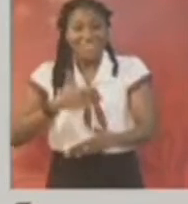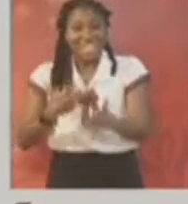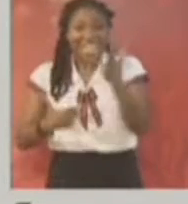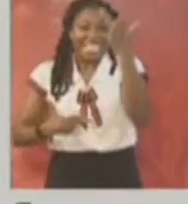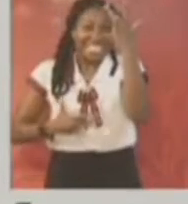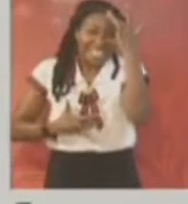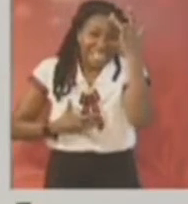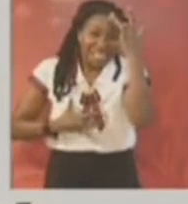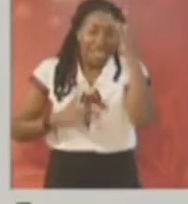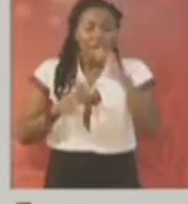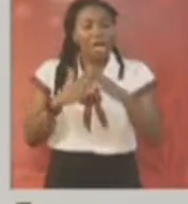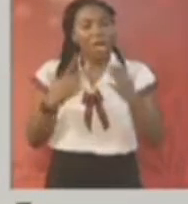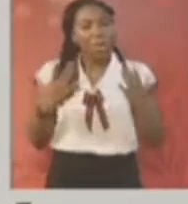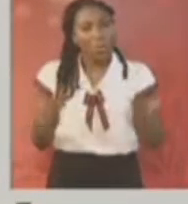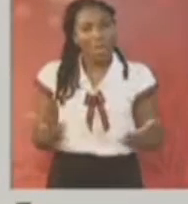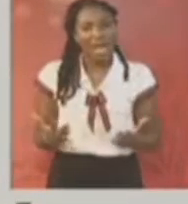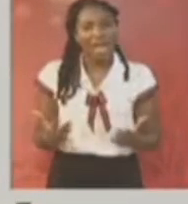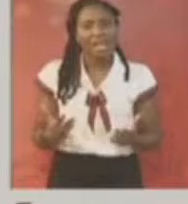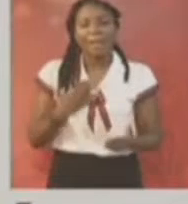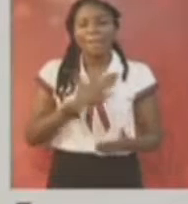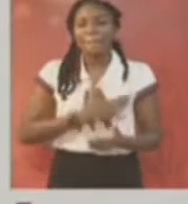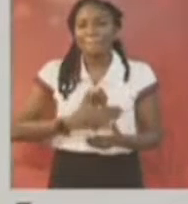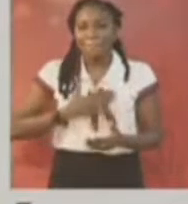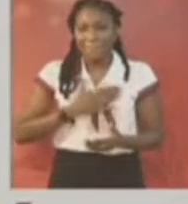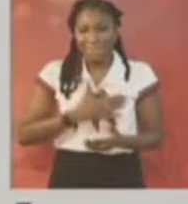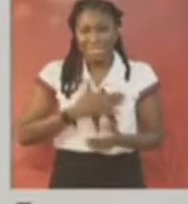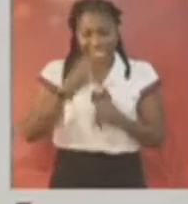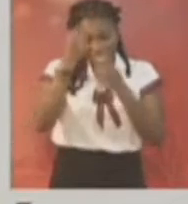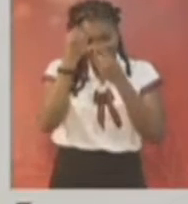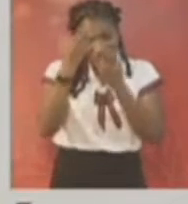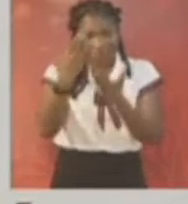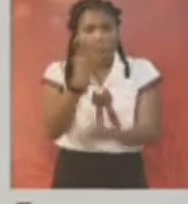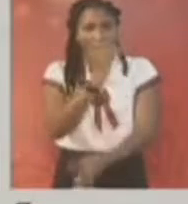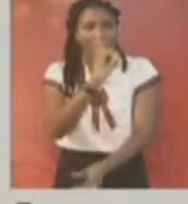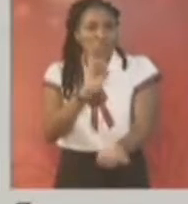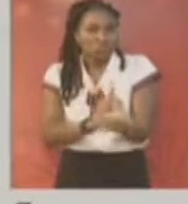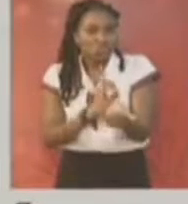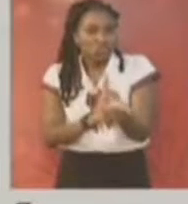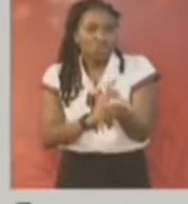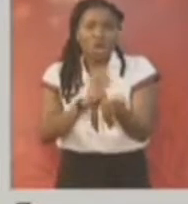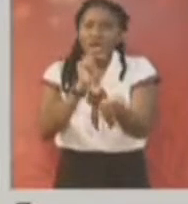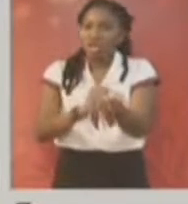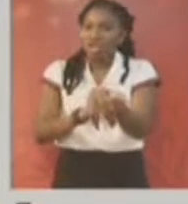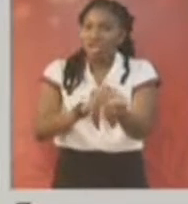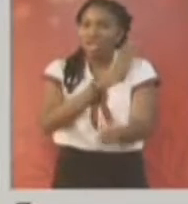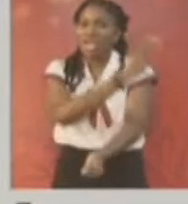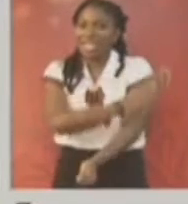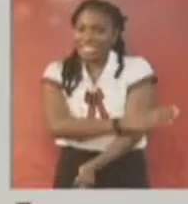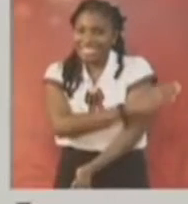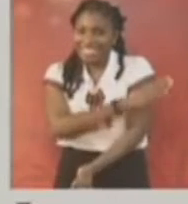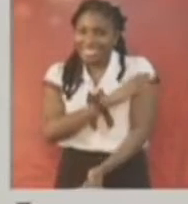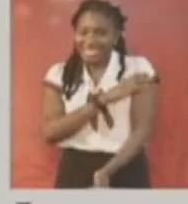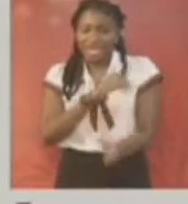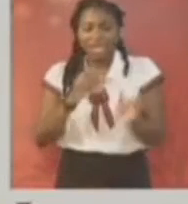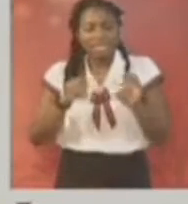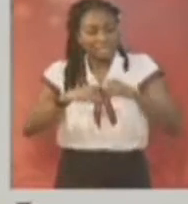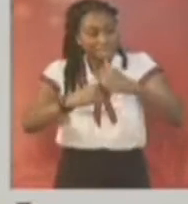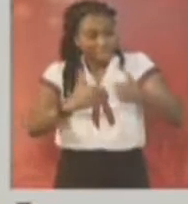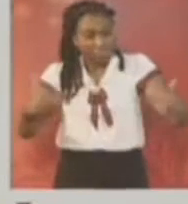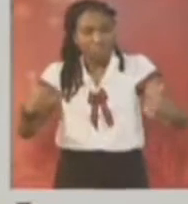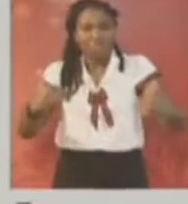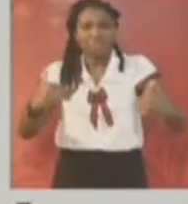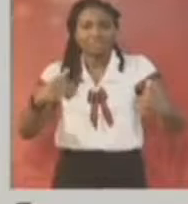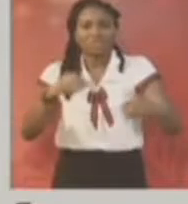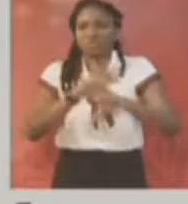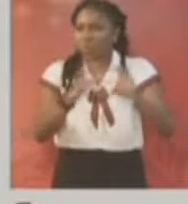to your destination, then you can notify the health system in such a way that we can reduce the risk of transmission. These are